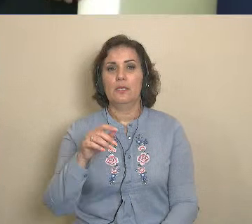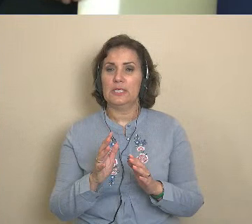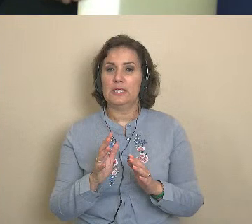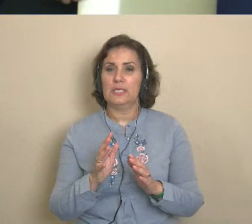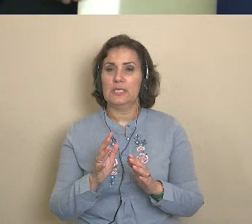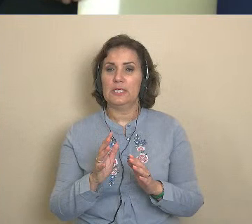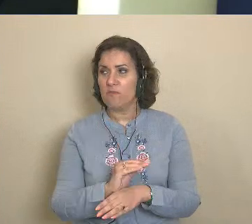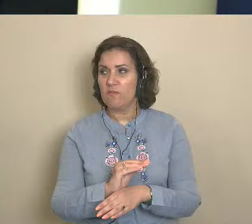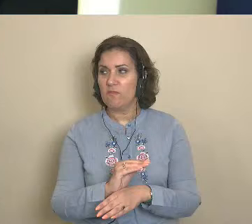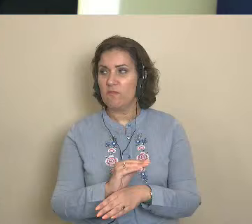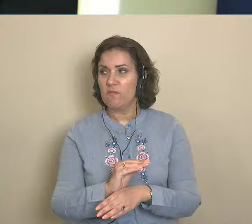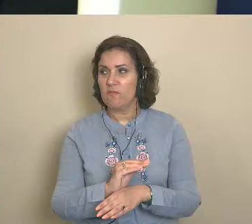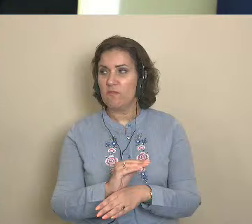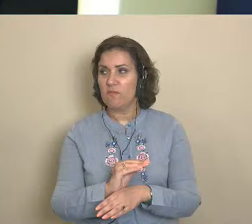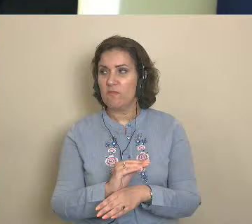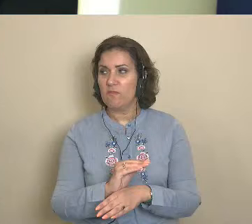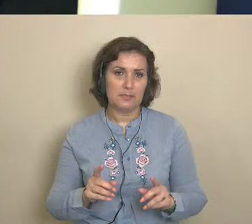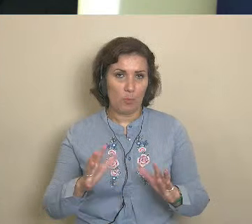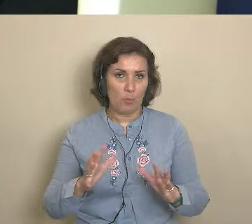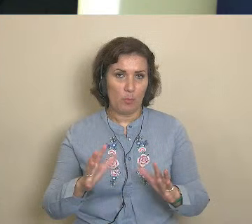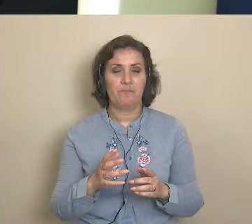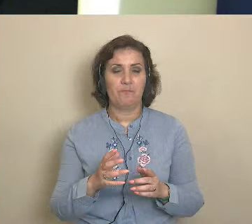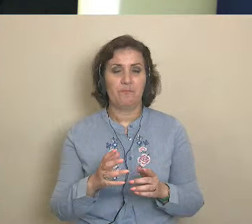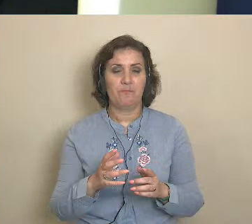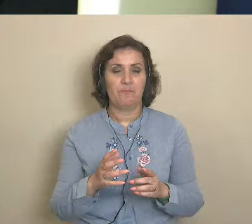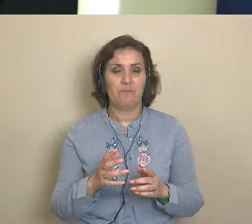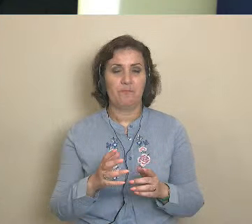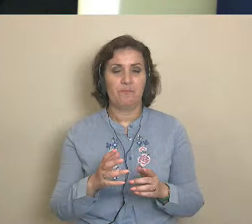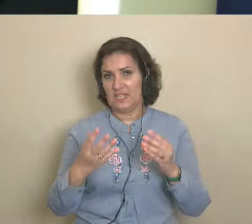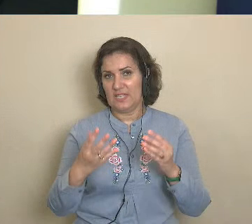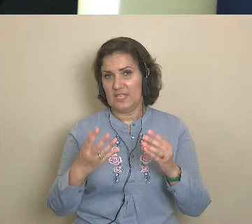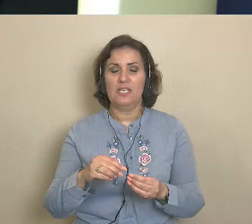would represent their interest.